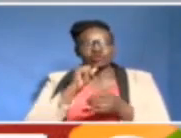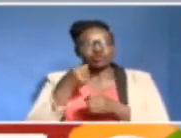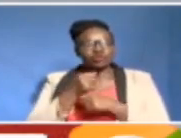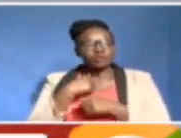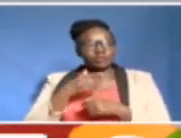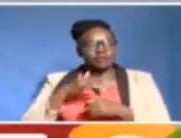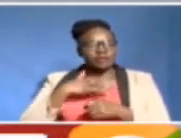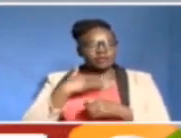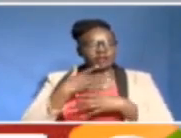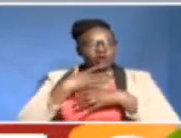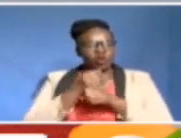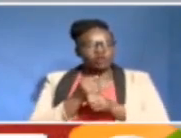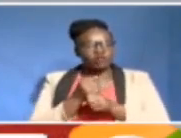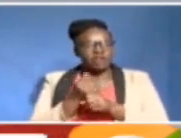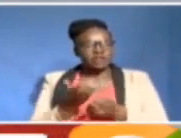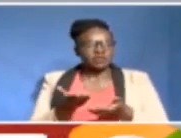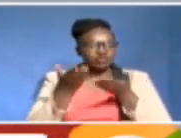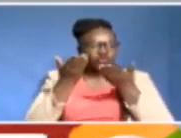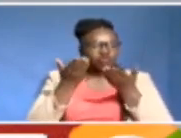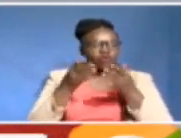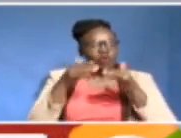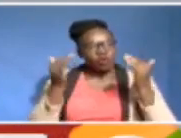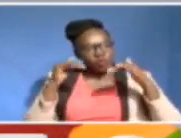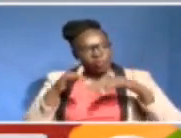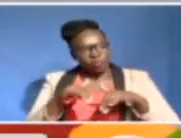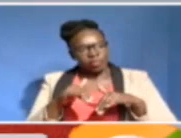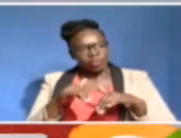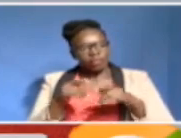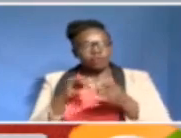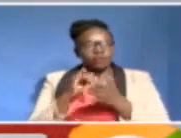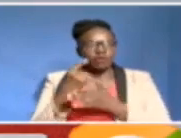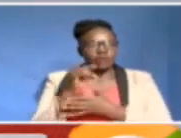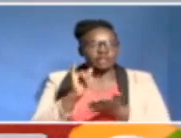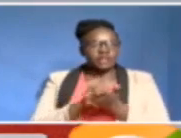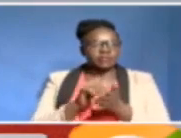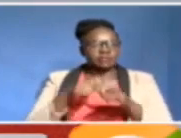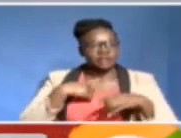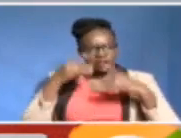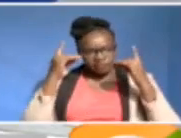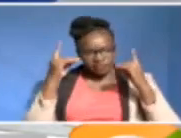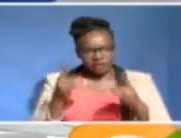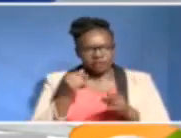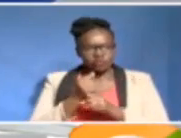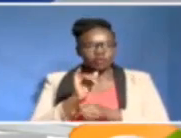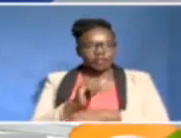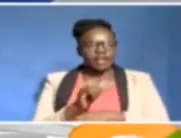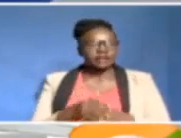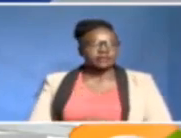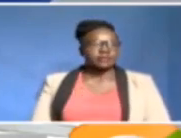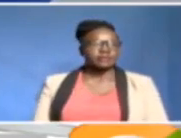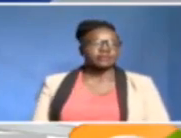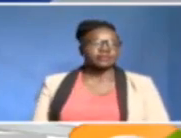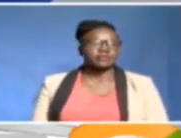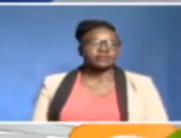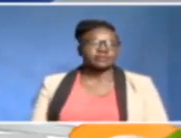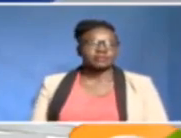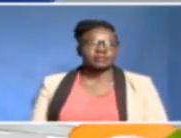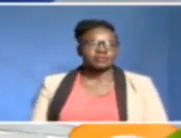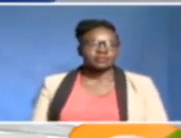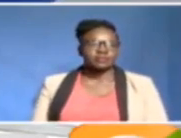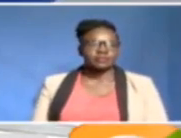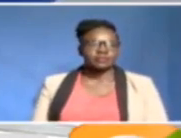my confidence any more or bring it lower. It's just that I choose to do it for my own reasons. And speaking of choice,